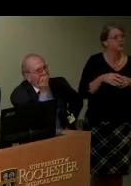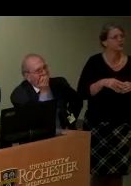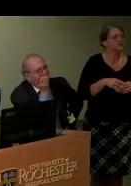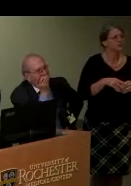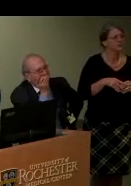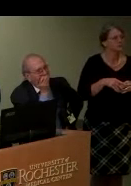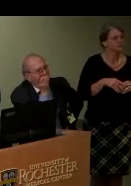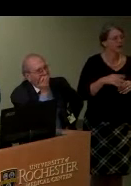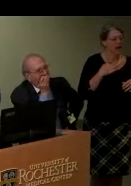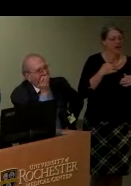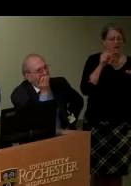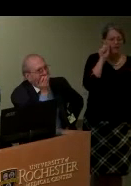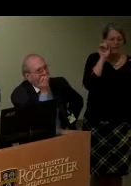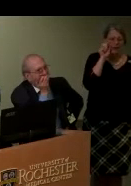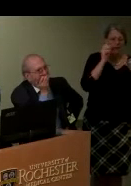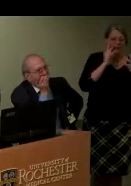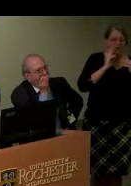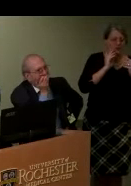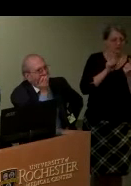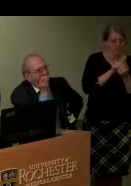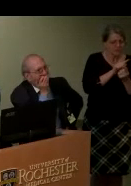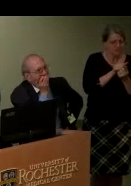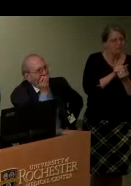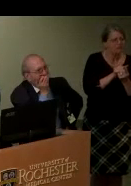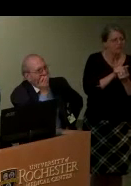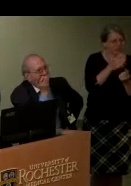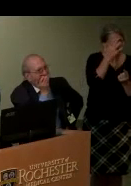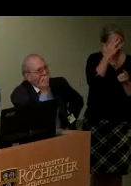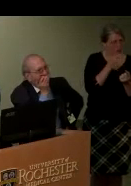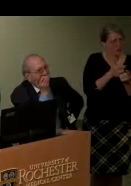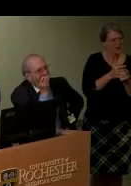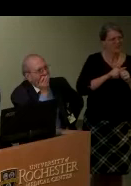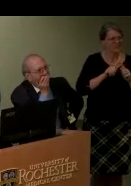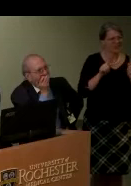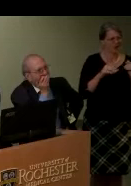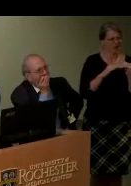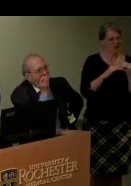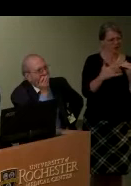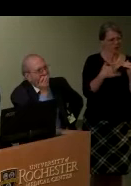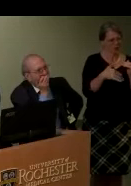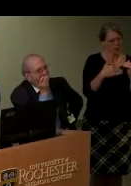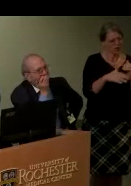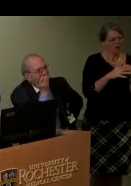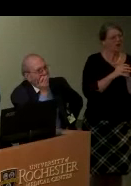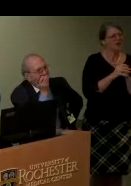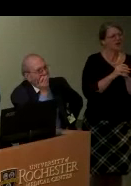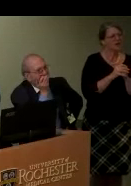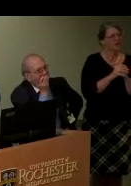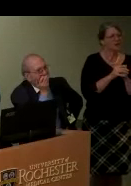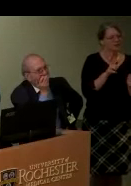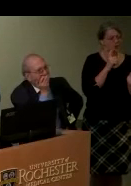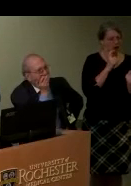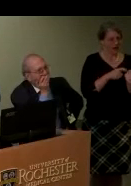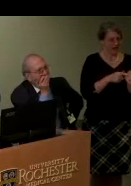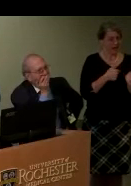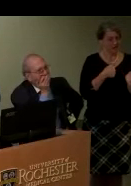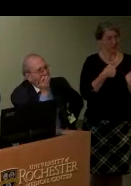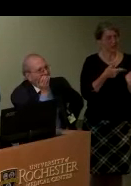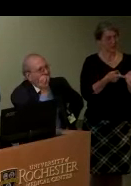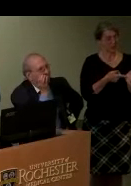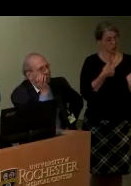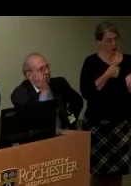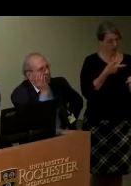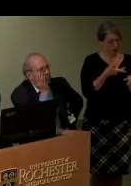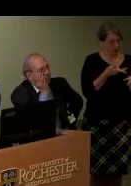the incredible experience of getting to know him on a completely different level. He recognized me. We